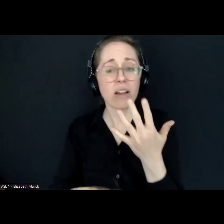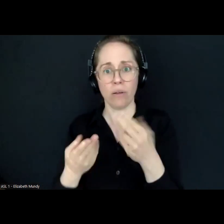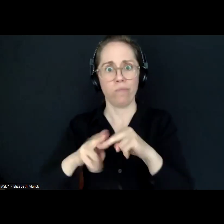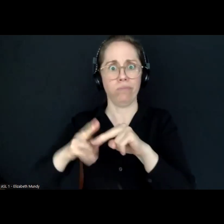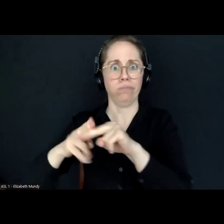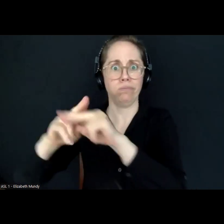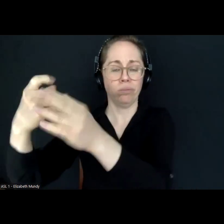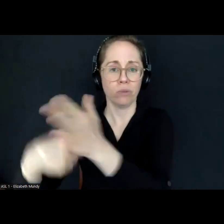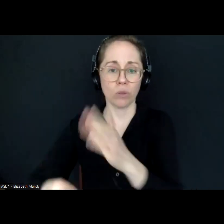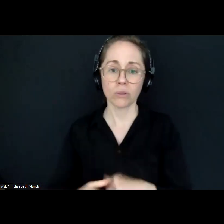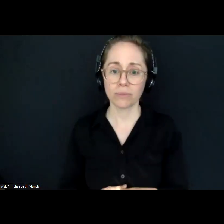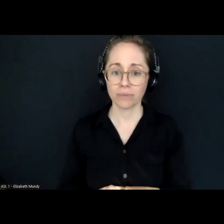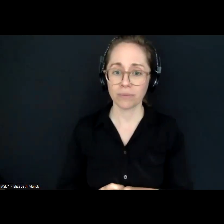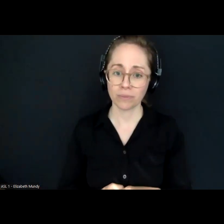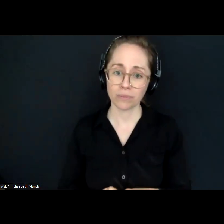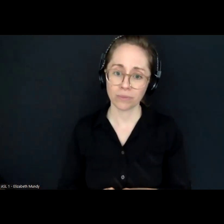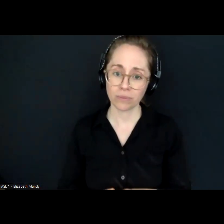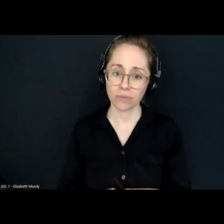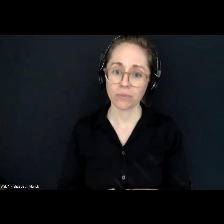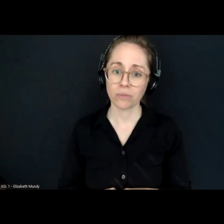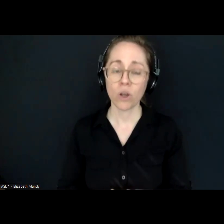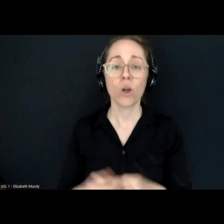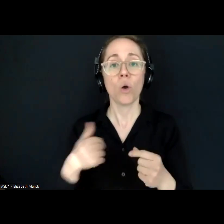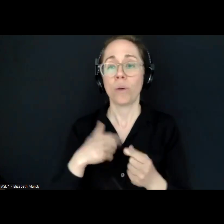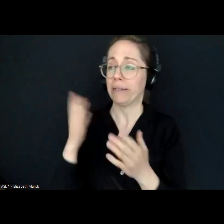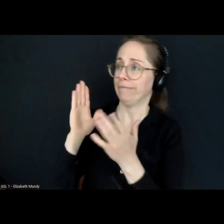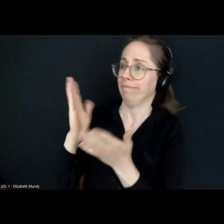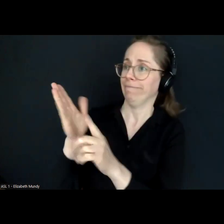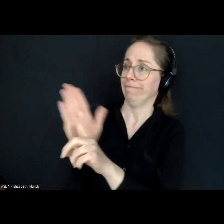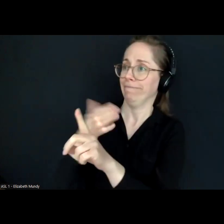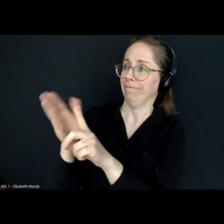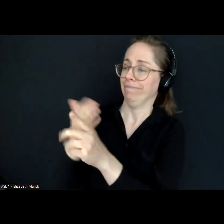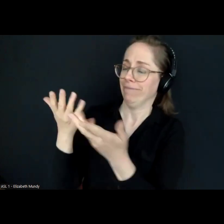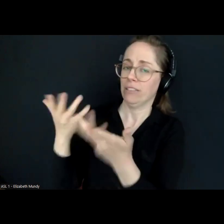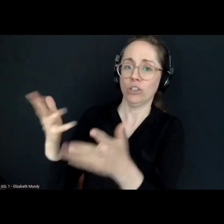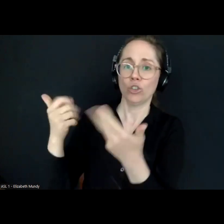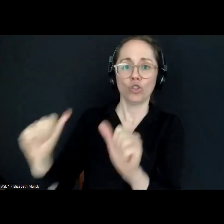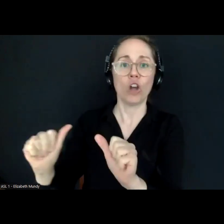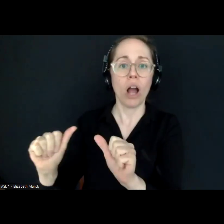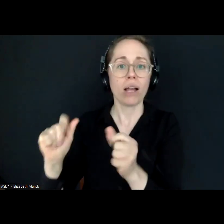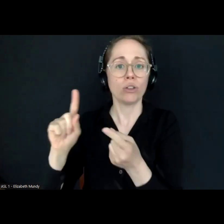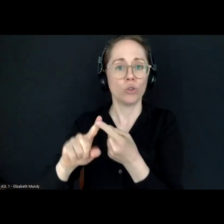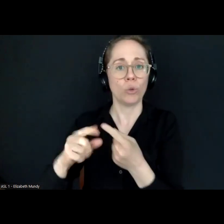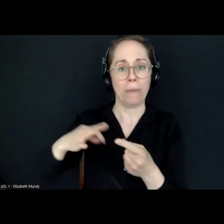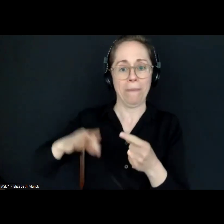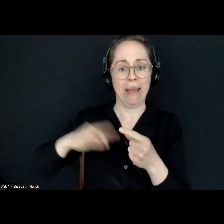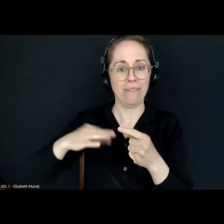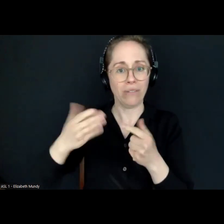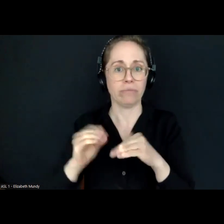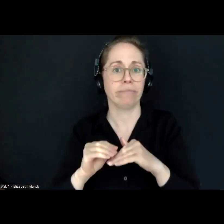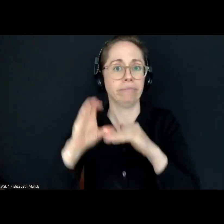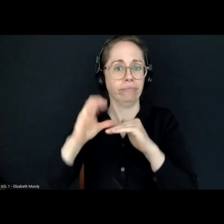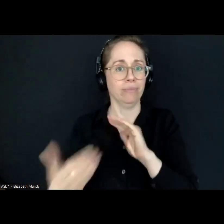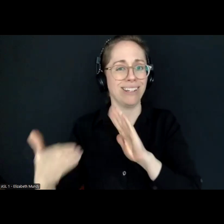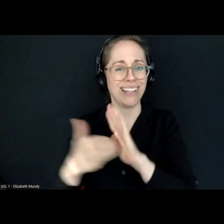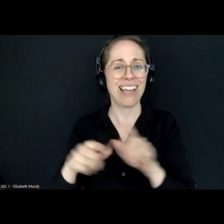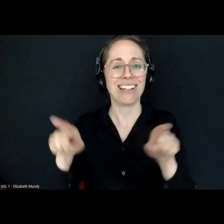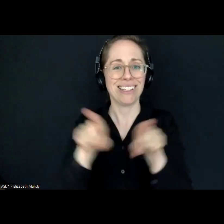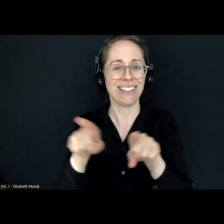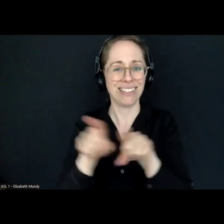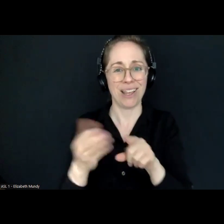to recently bring the benefits back to pre-recession levels, but still we're not